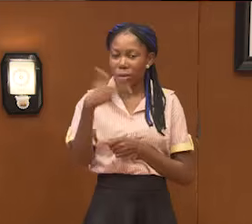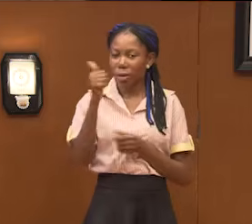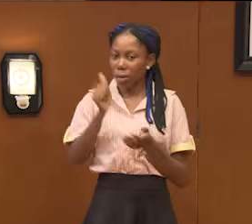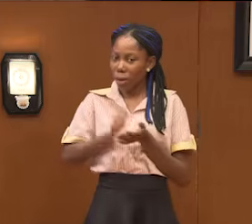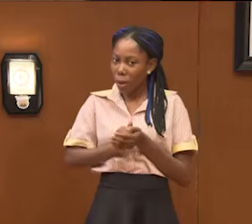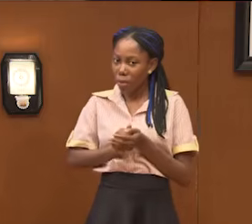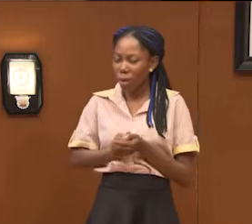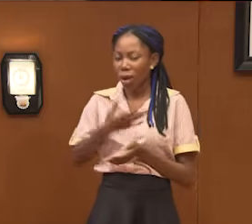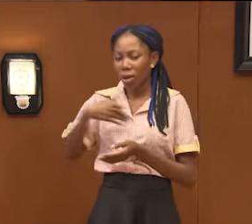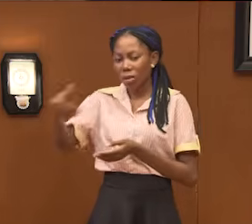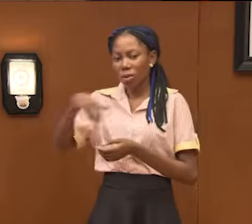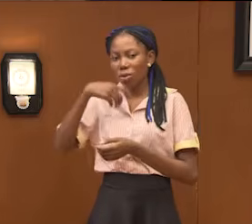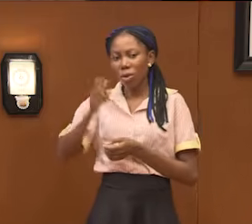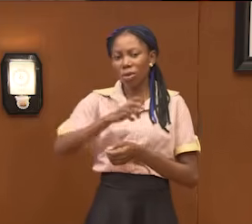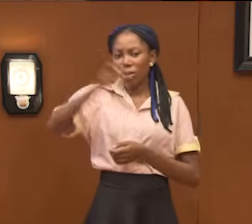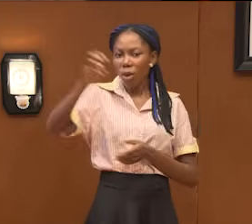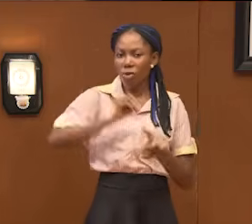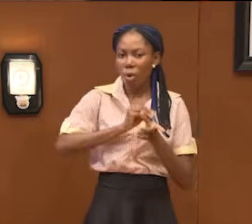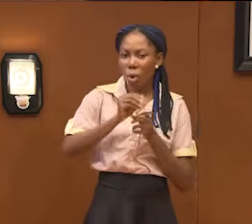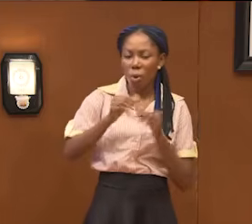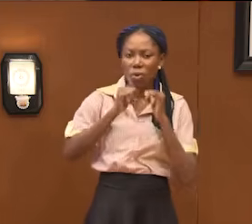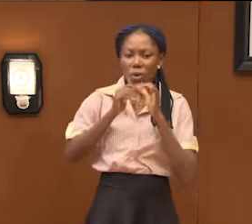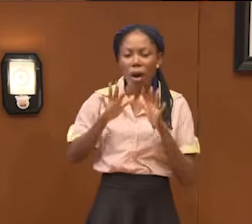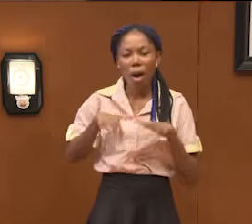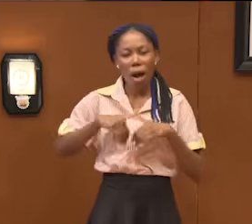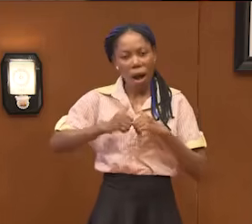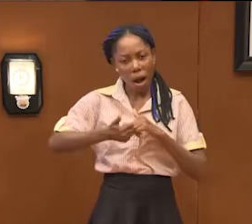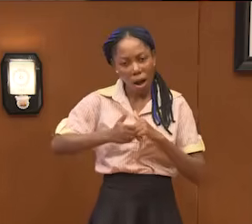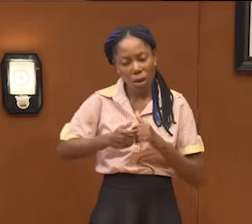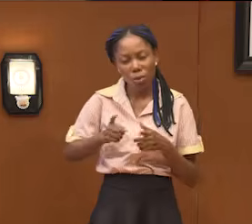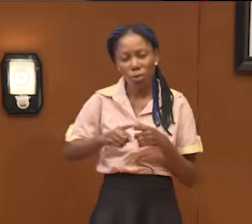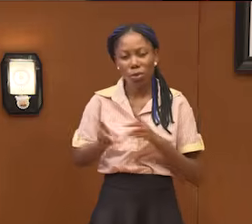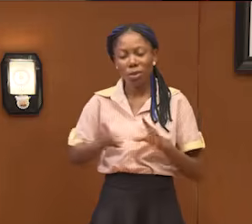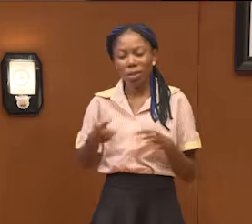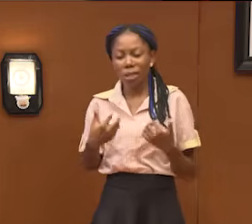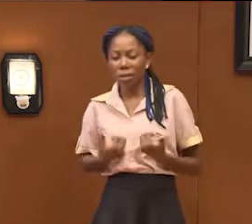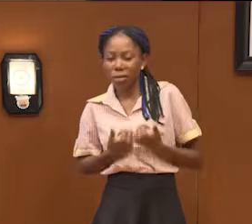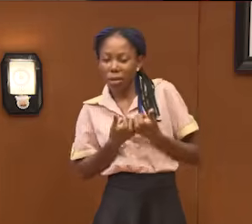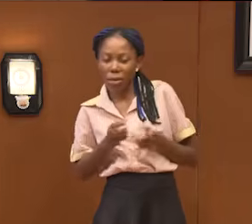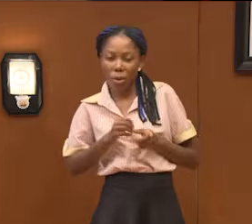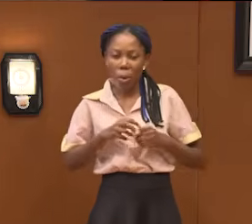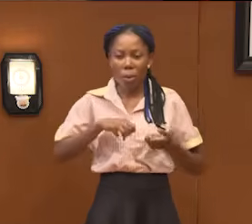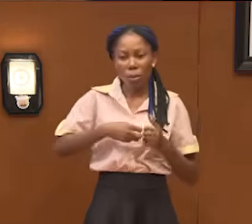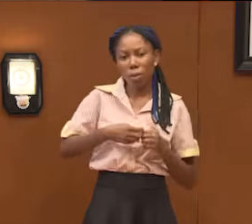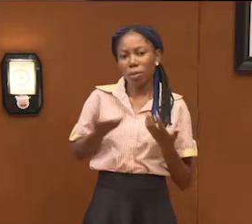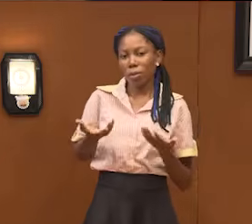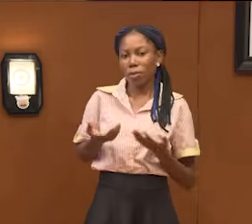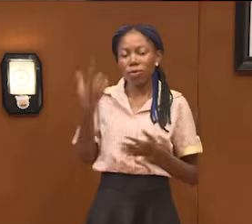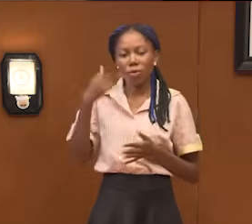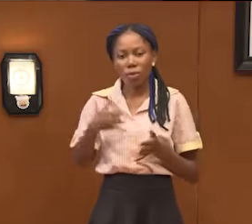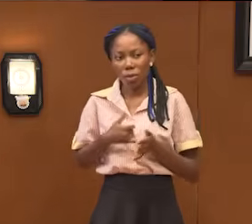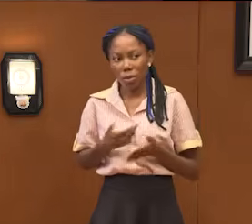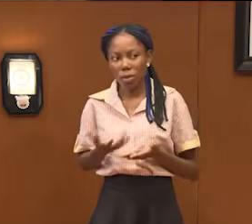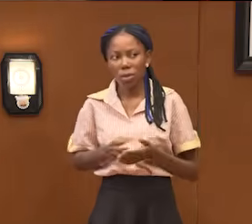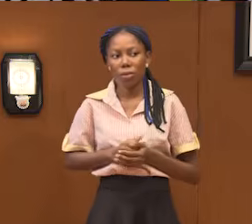and I cannot go somewhere to borrow money. That is mine. But if I travel, I will make sure that I buy food stuff for